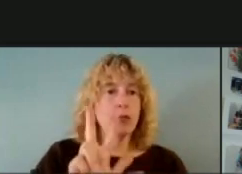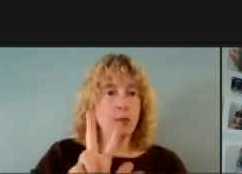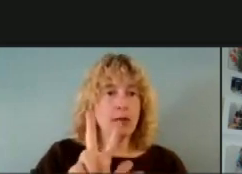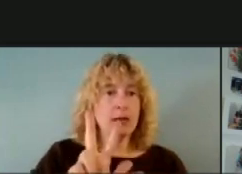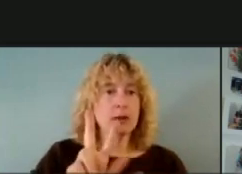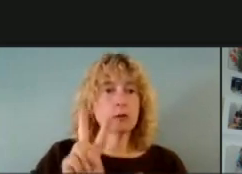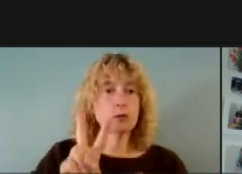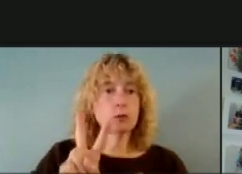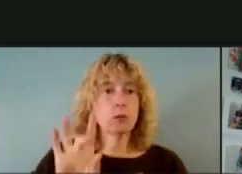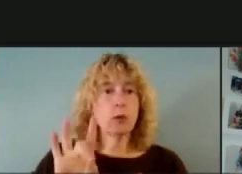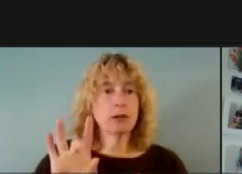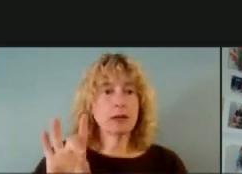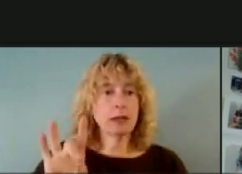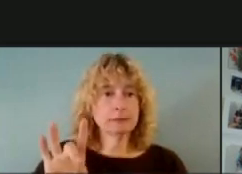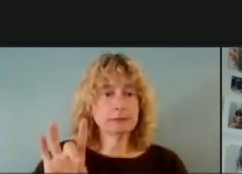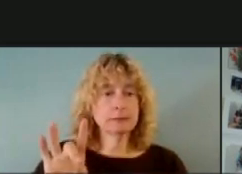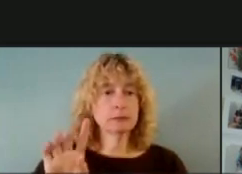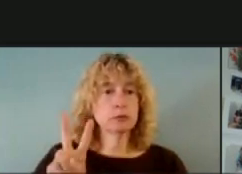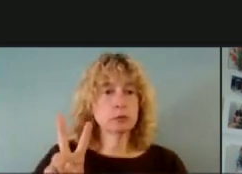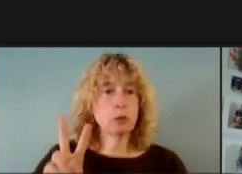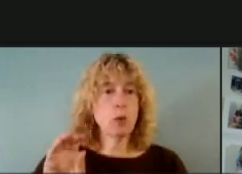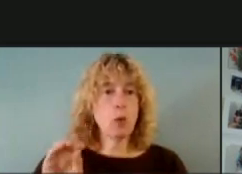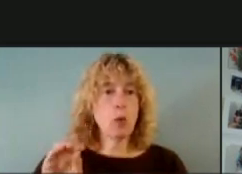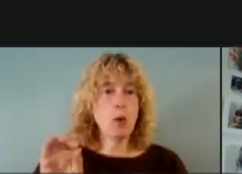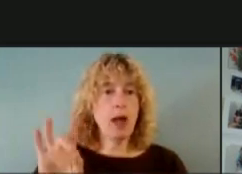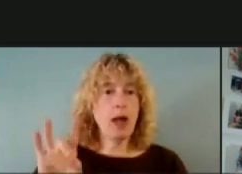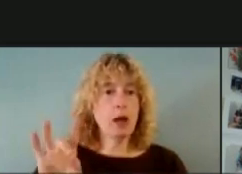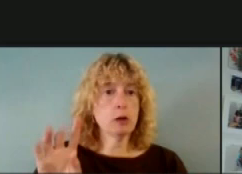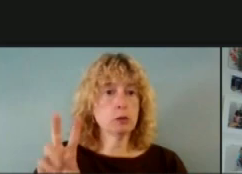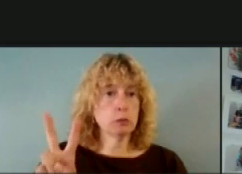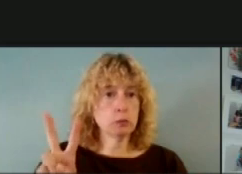313-288-2082. Again, that number is